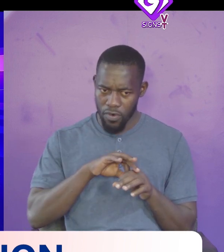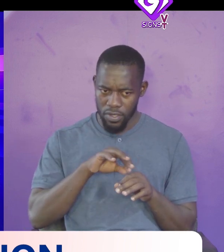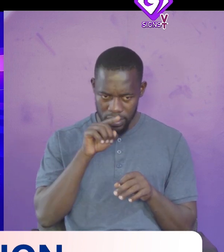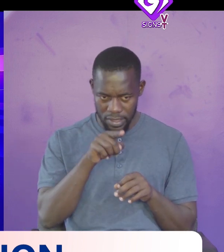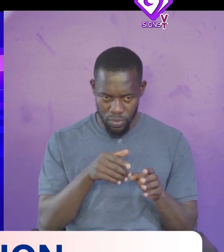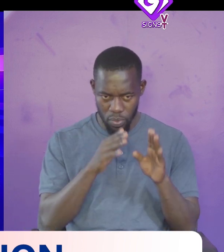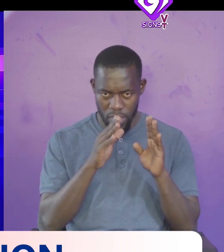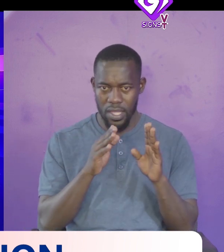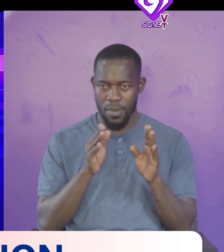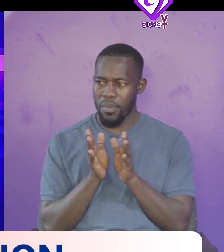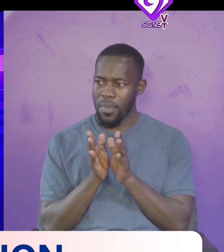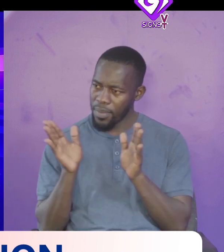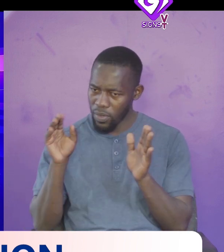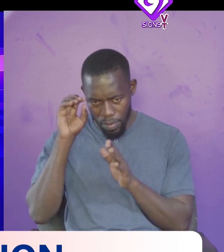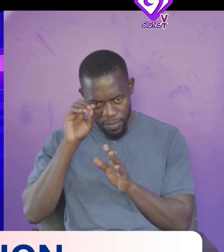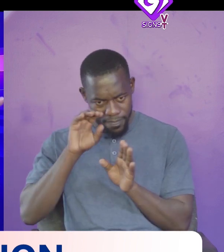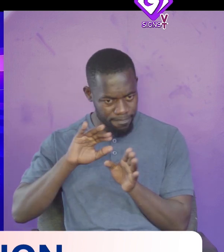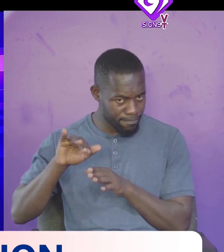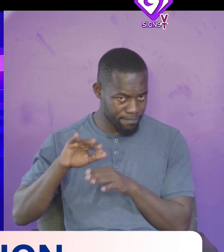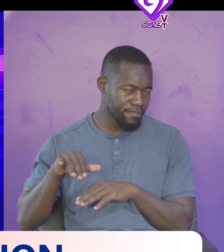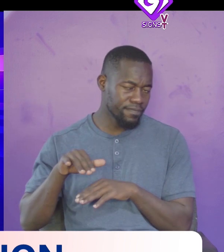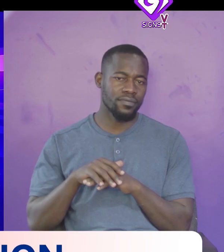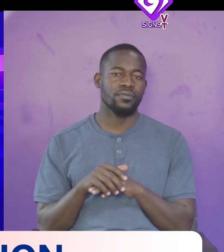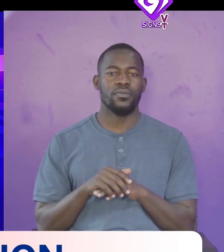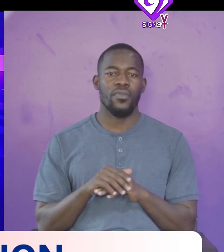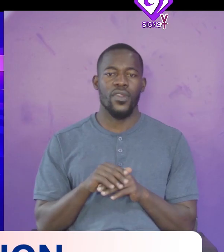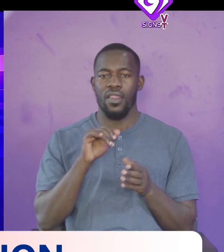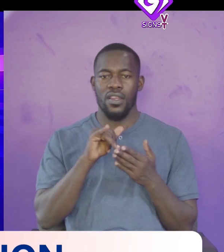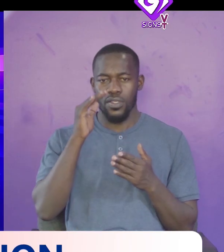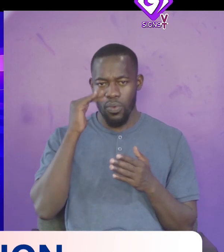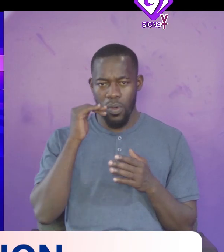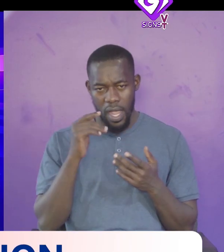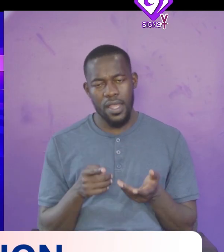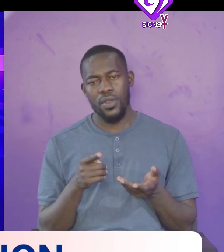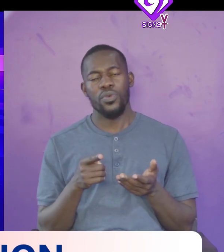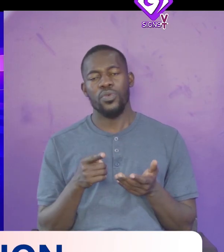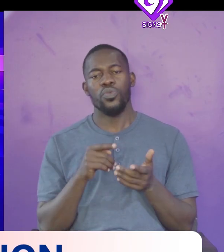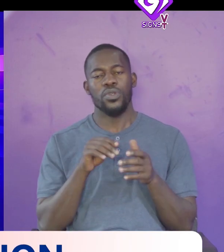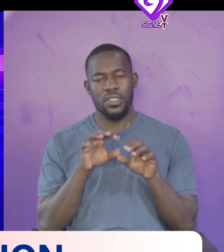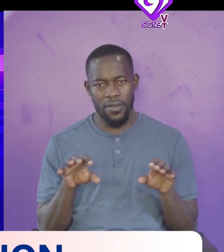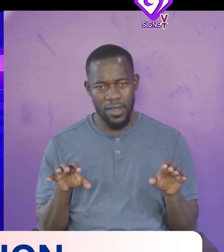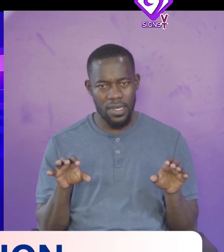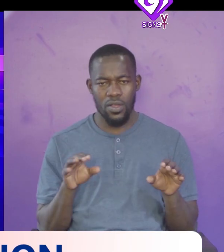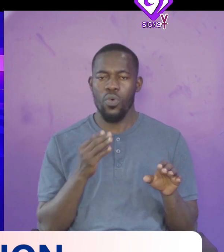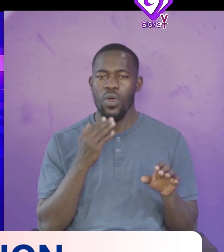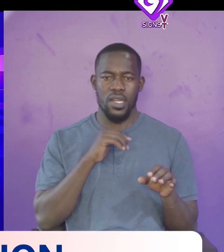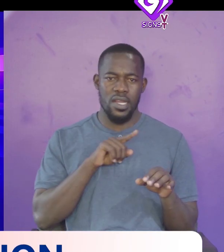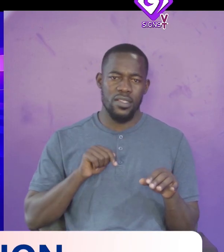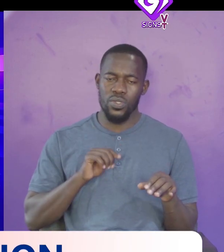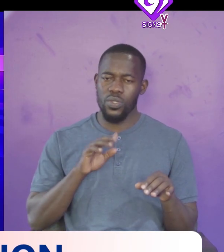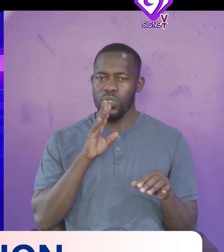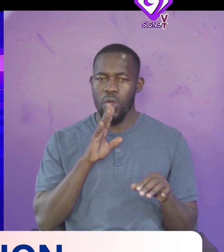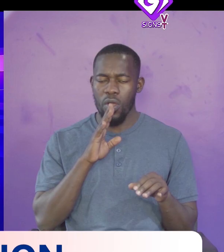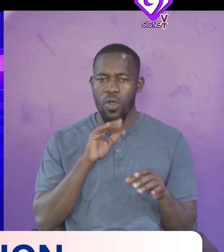there. And that is why we are being fought. That is why somebody put us in the fridge there, because they did not want us to say these things in